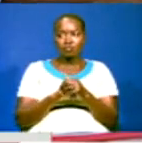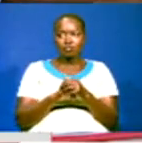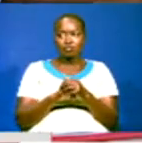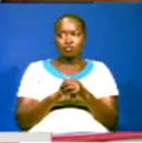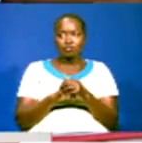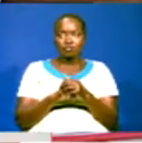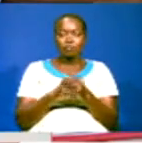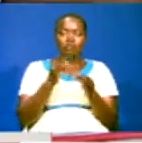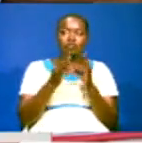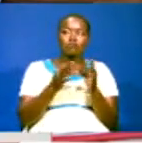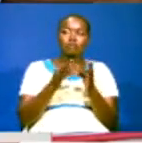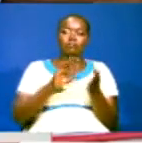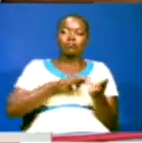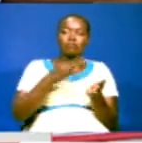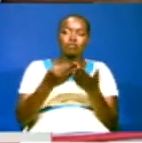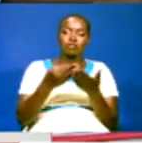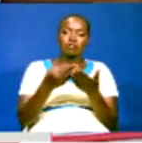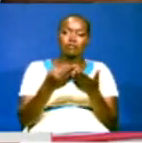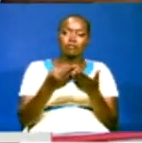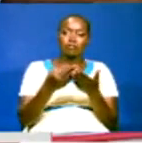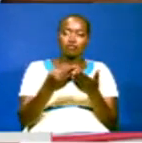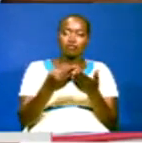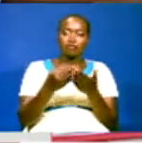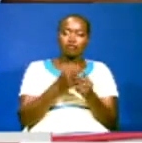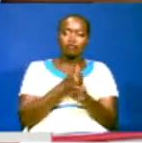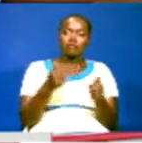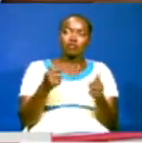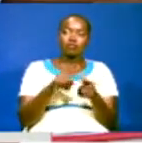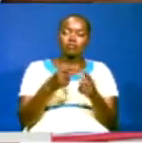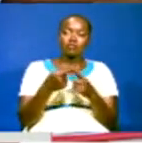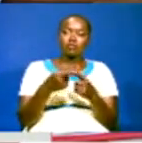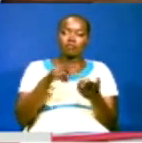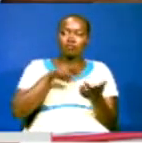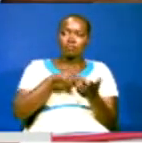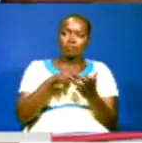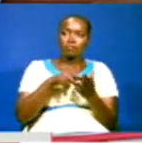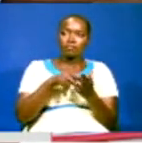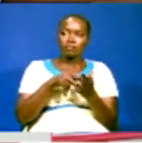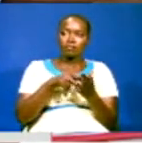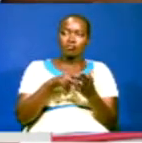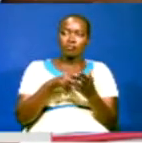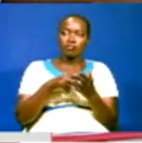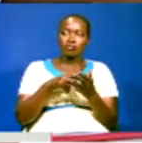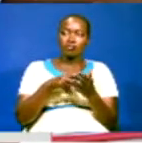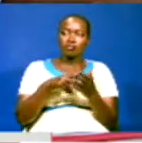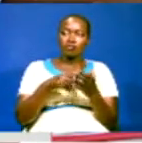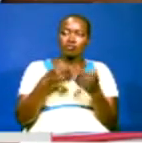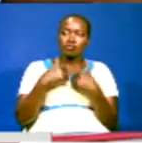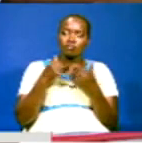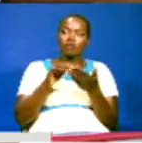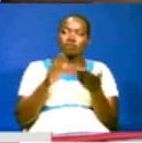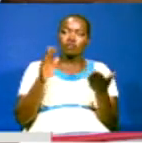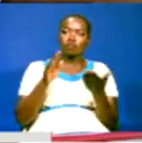if we fund this ministry well, then it means that we're going to generate more